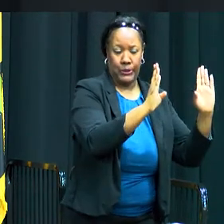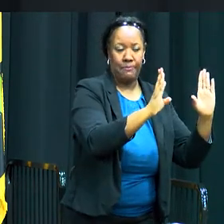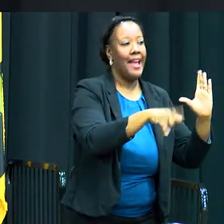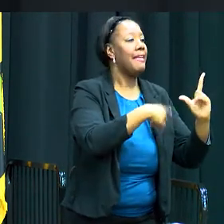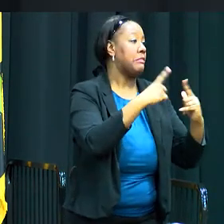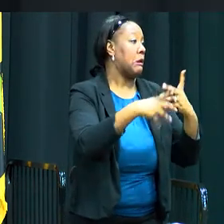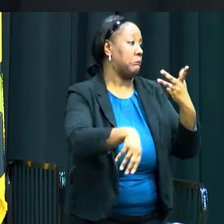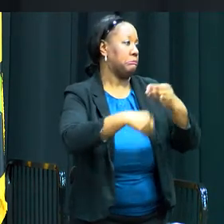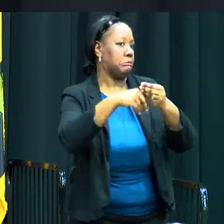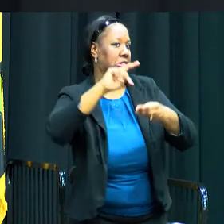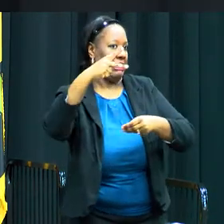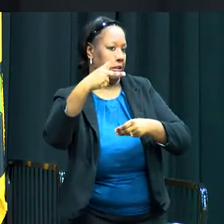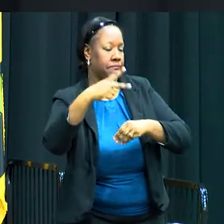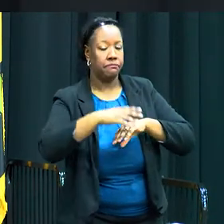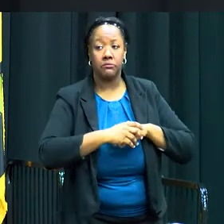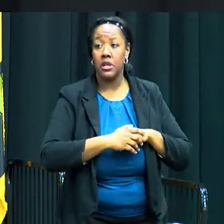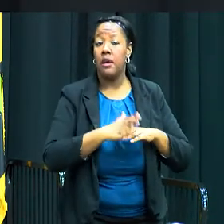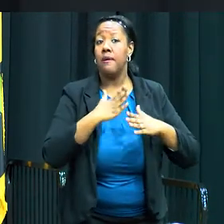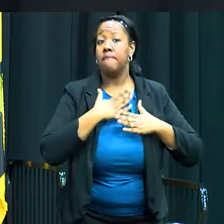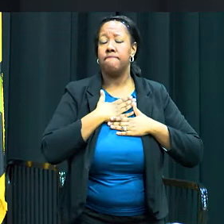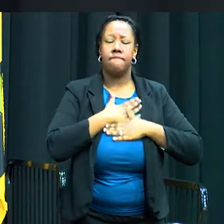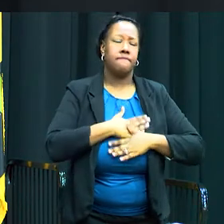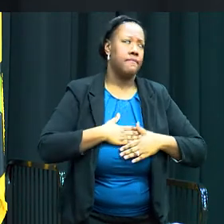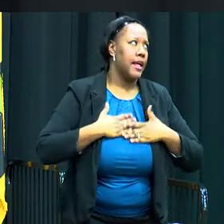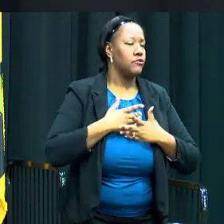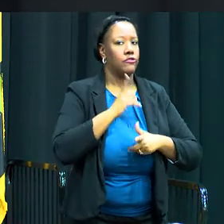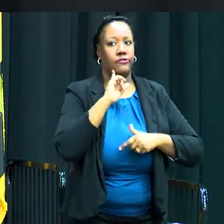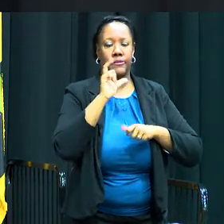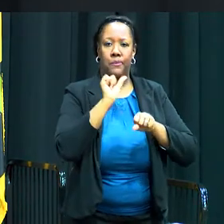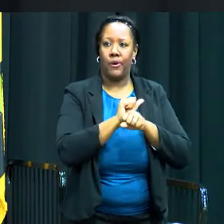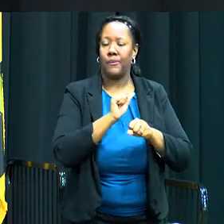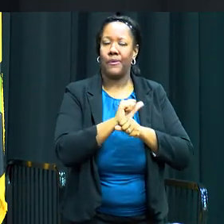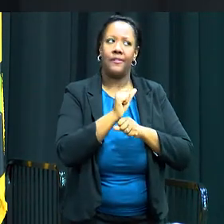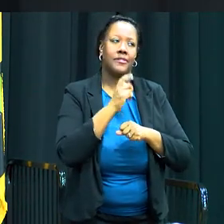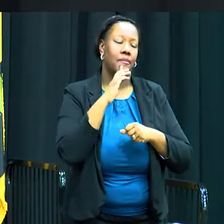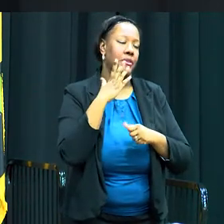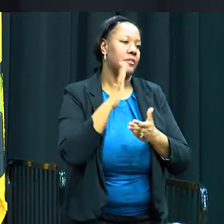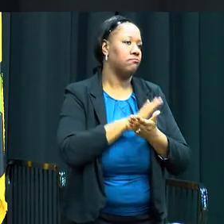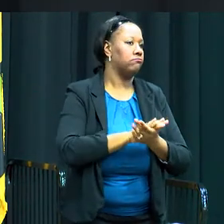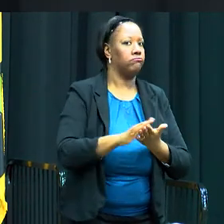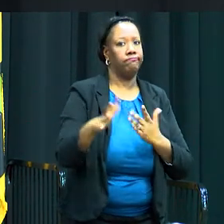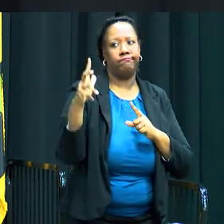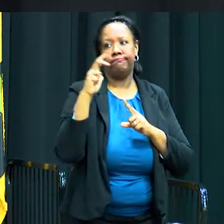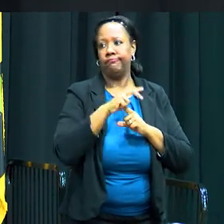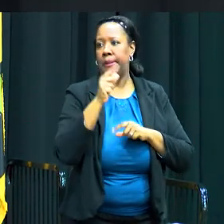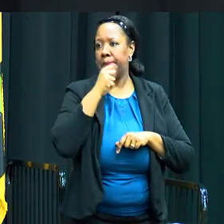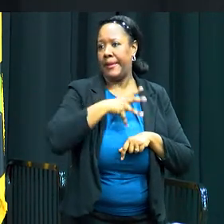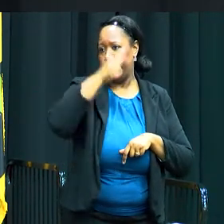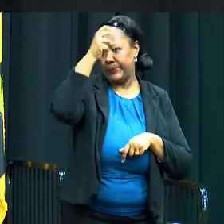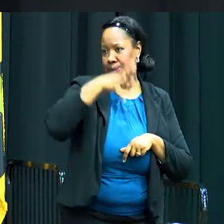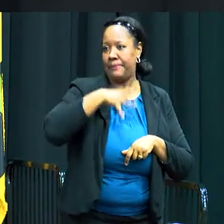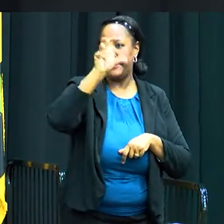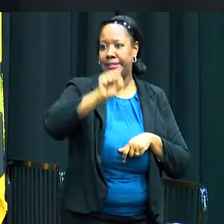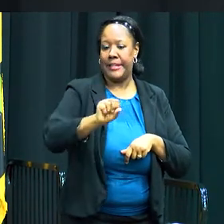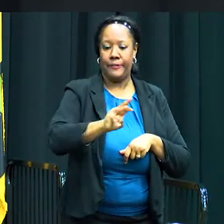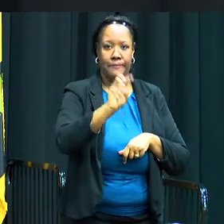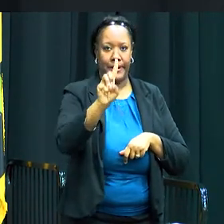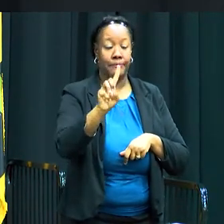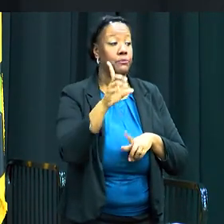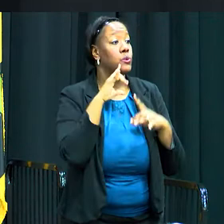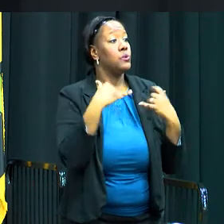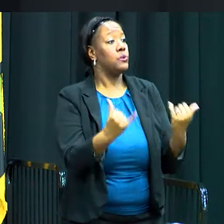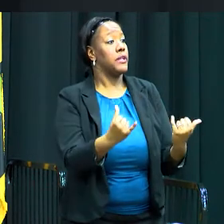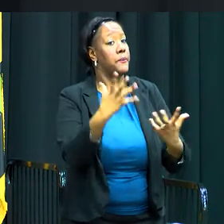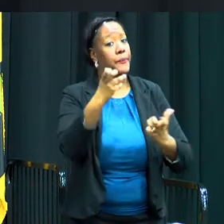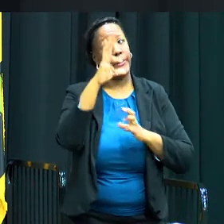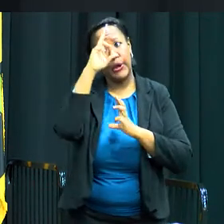this capacity, it has been my pleasure to work with some of the finest men and women in Southern Maryland. Today, the Board of Trustees would like to honor